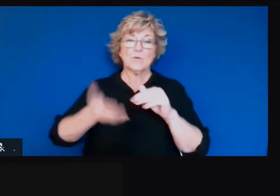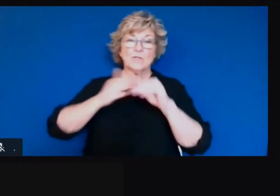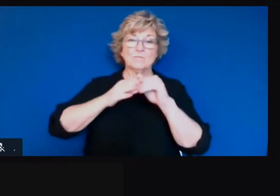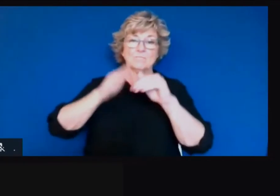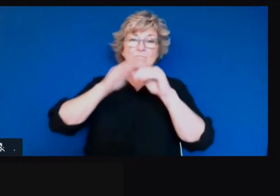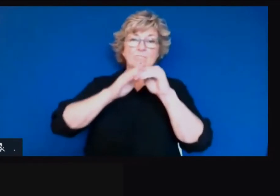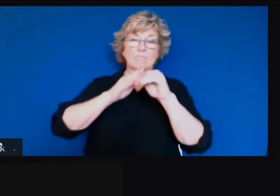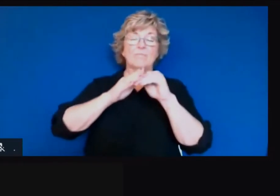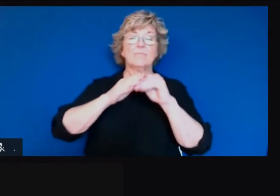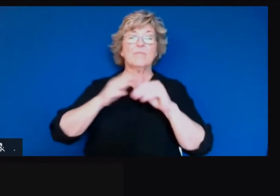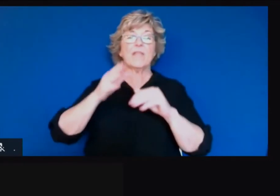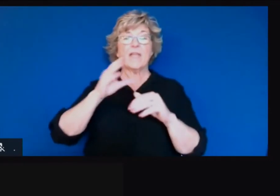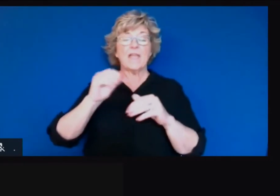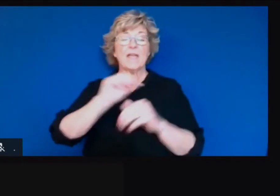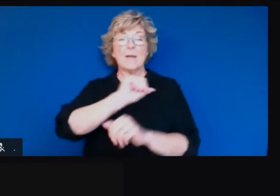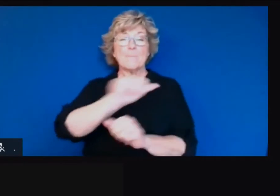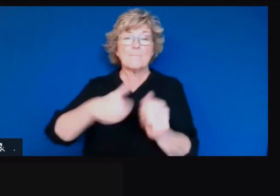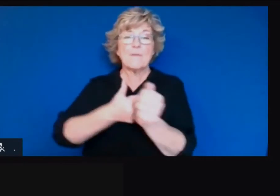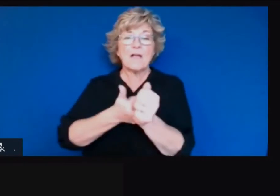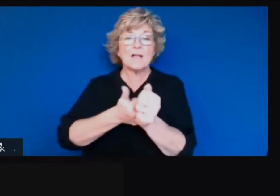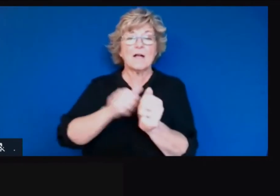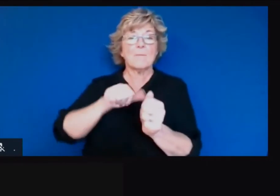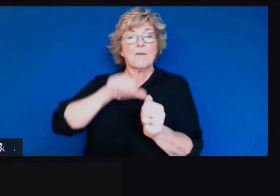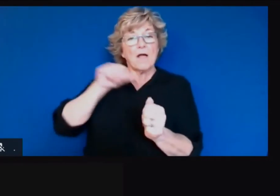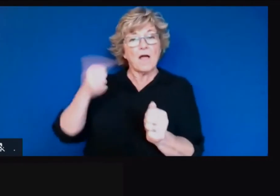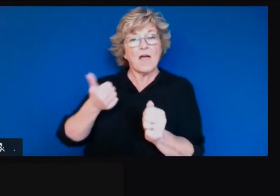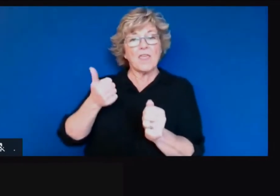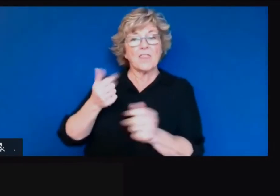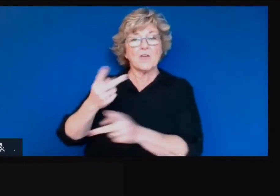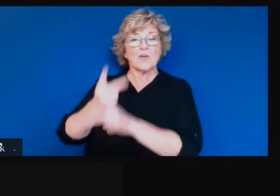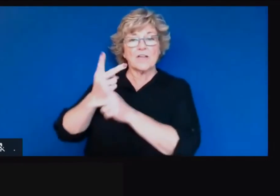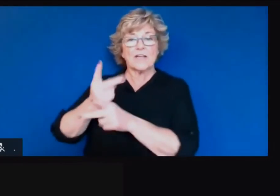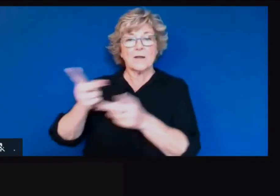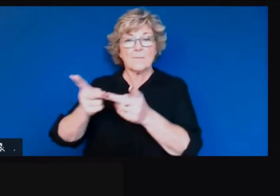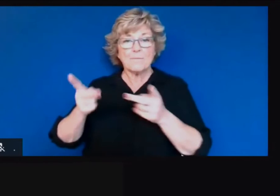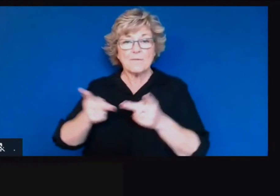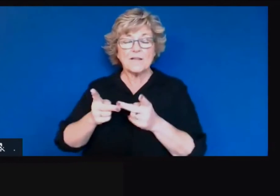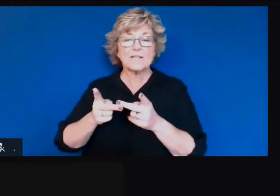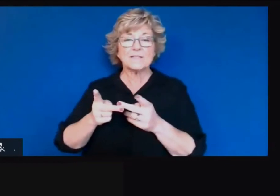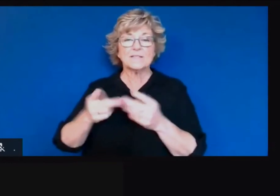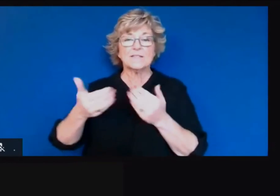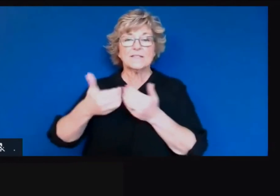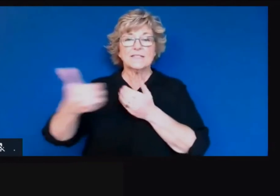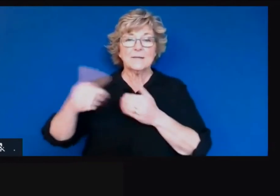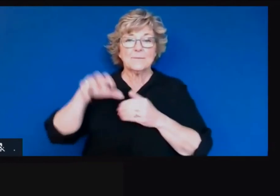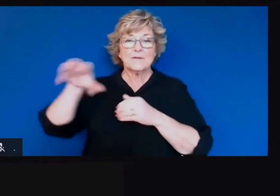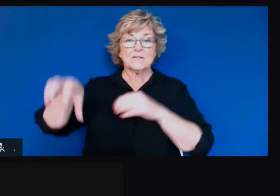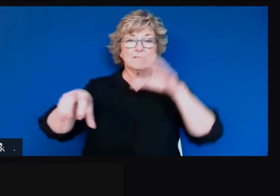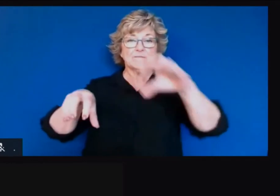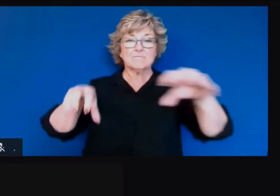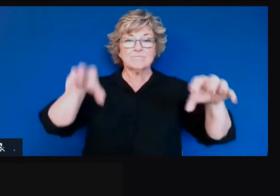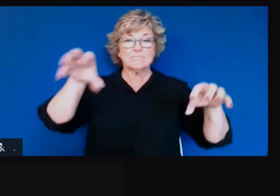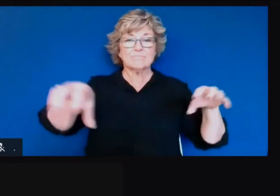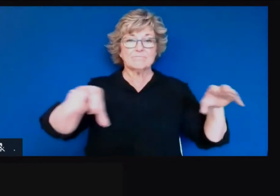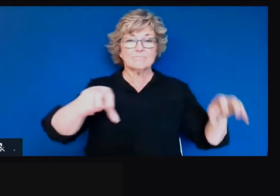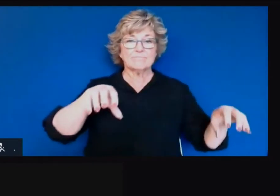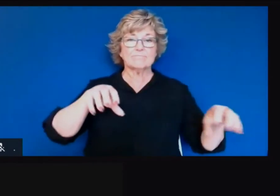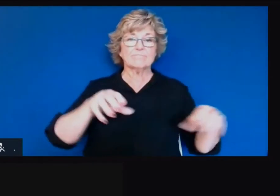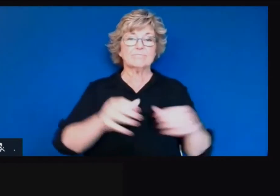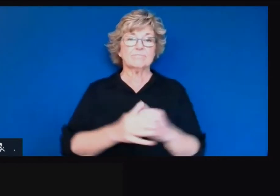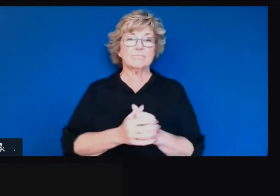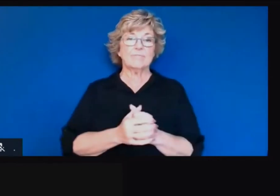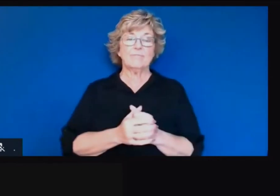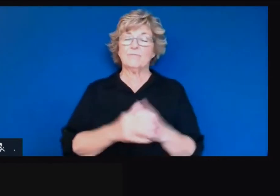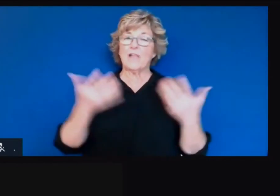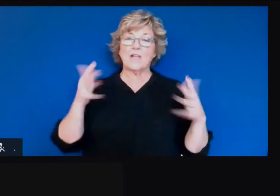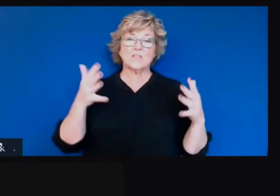care sites, but looking at expanding the healthcare delivery system within the system itself. Clearly, that's